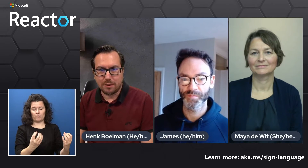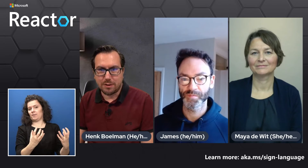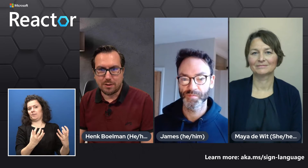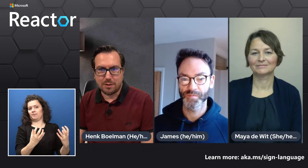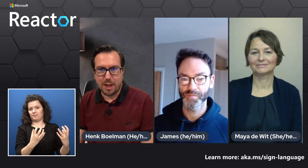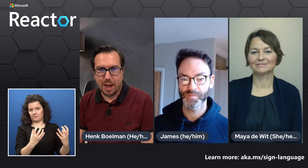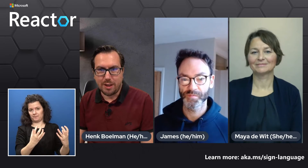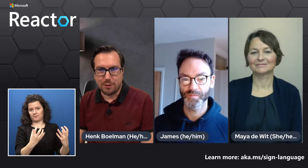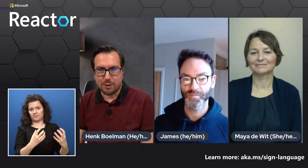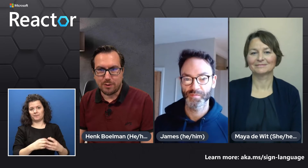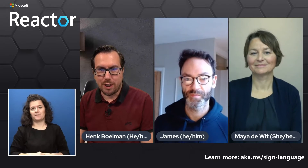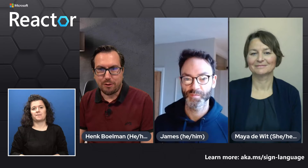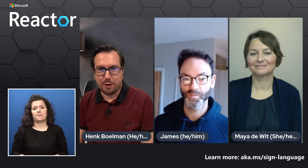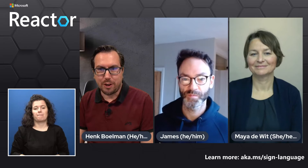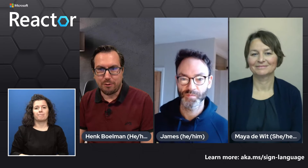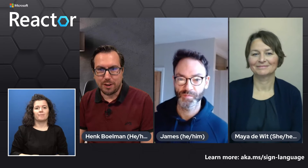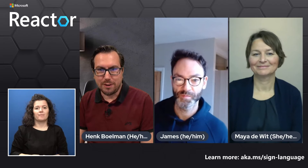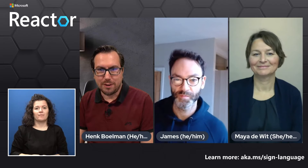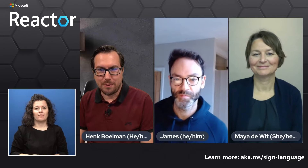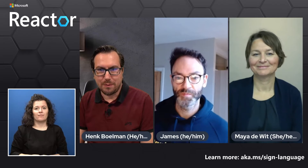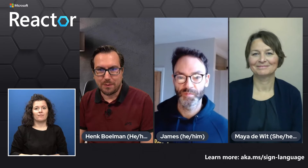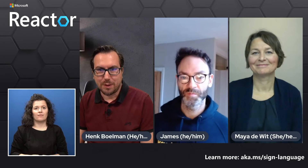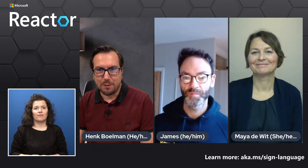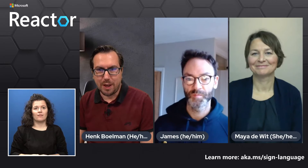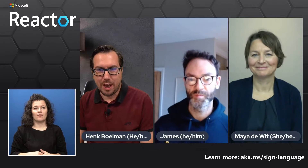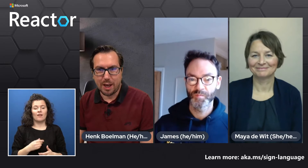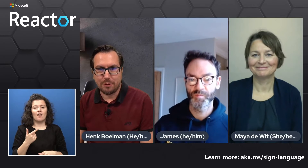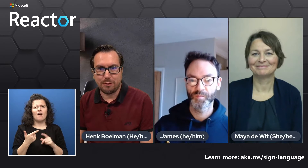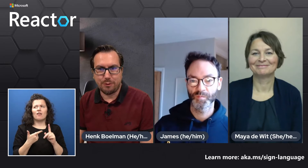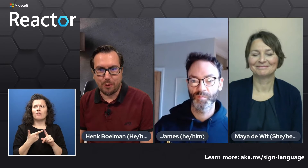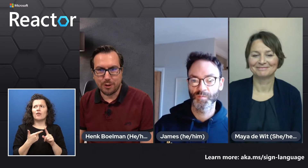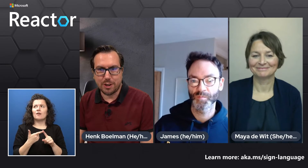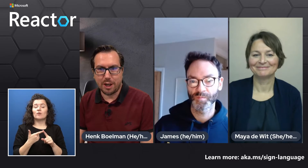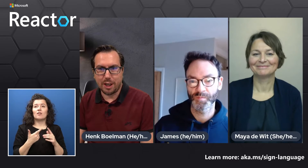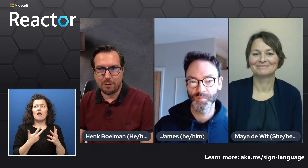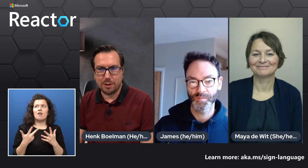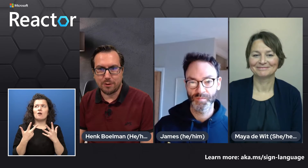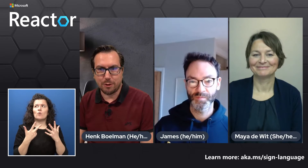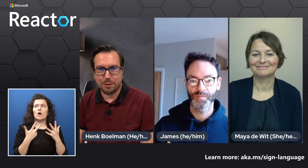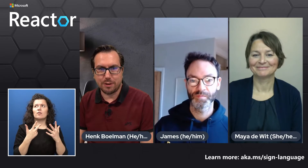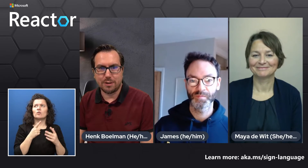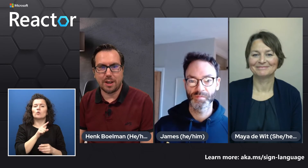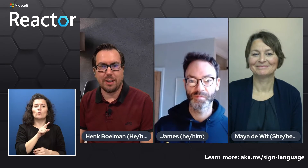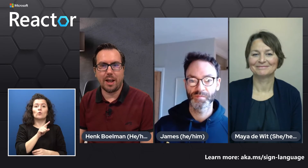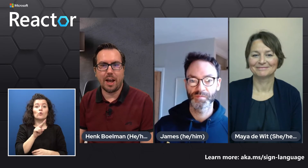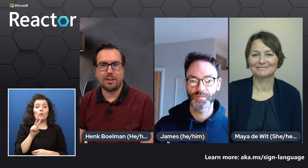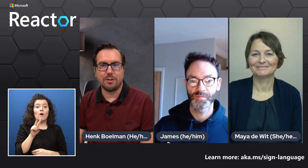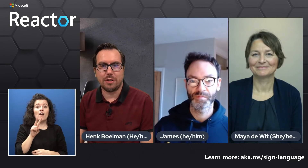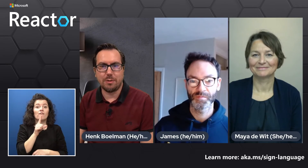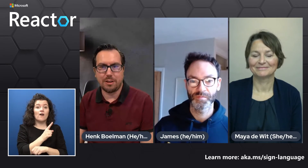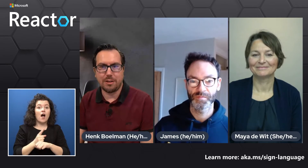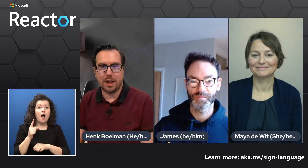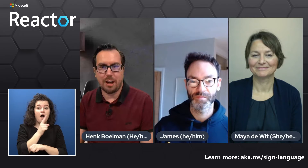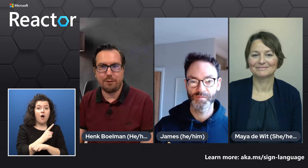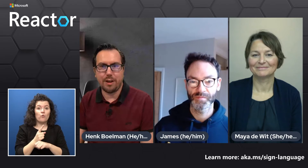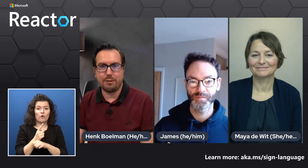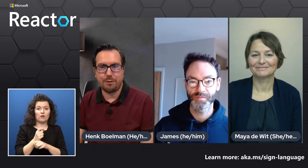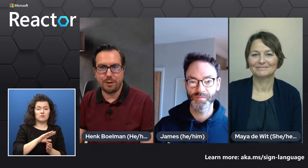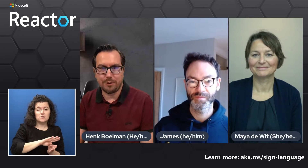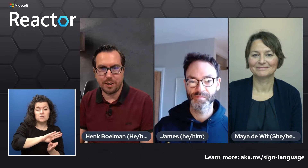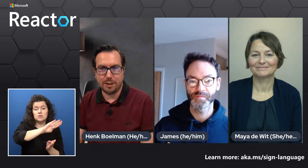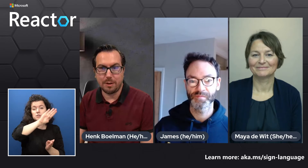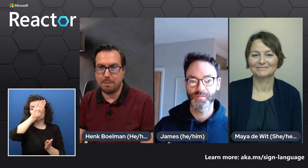an 8 or 12-hour event, we had 4 sign language interpreters, and they had to switch